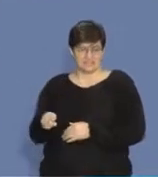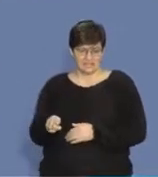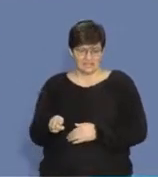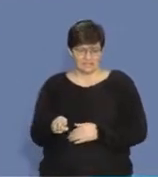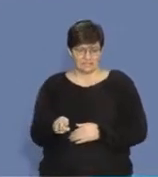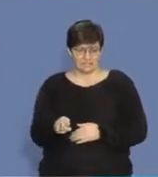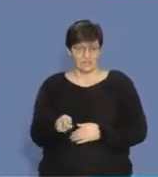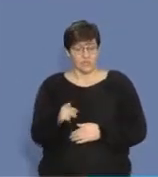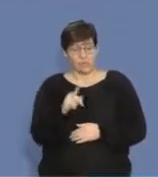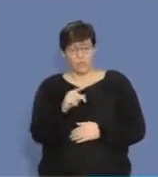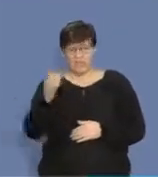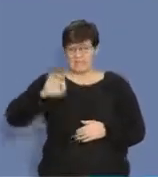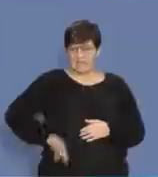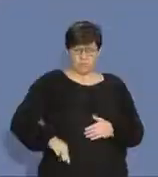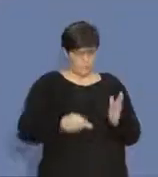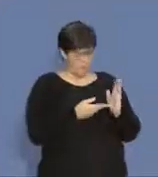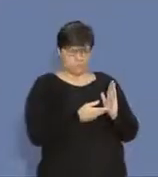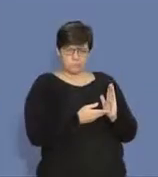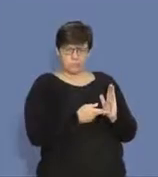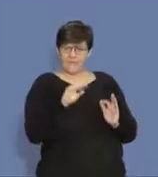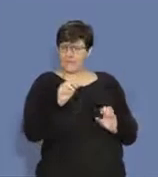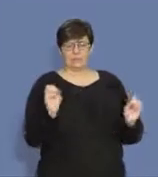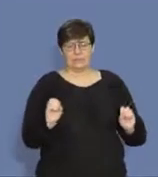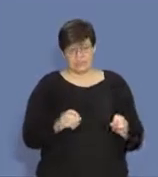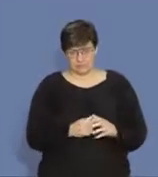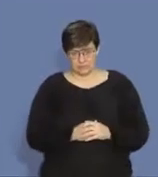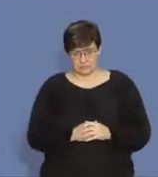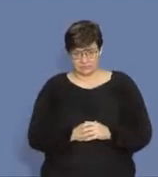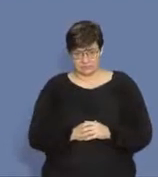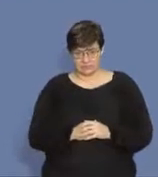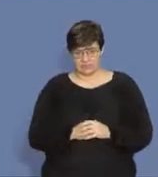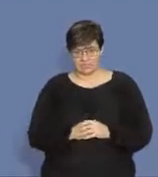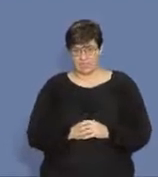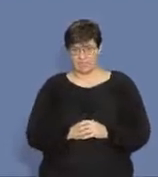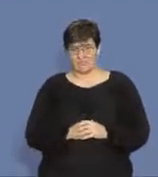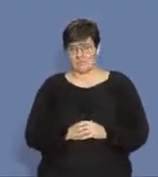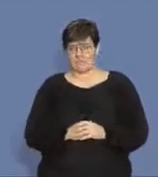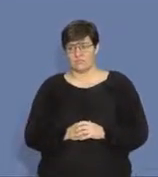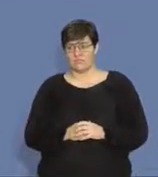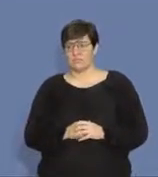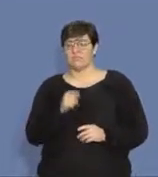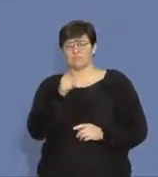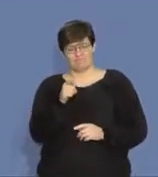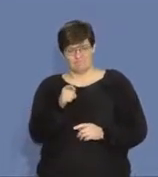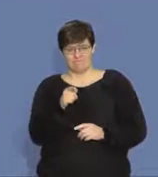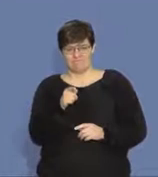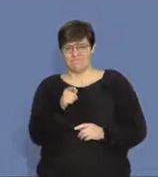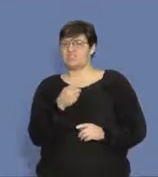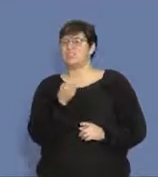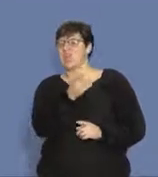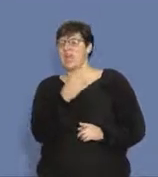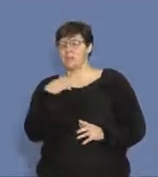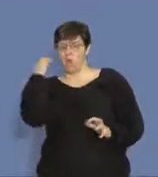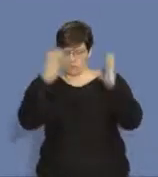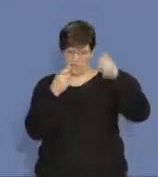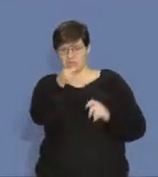on wages, right? So clearly that is given to you as a red herring. It's there to make sure that